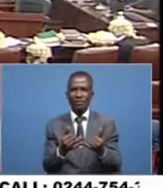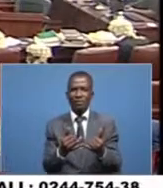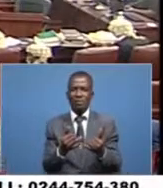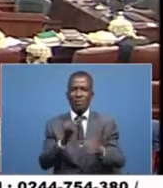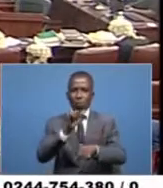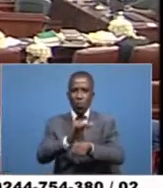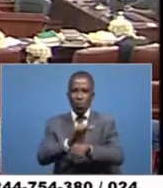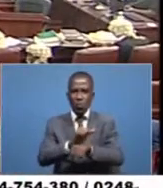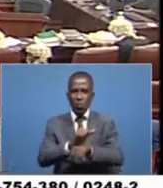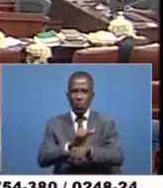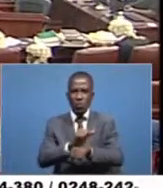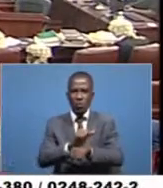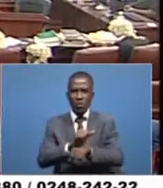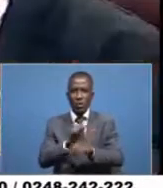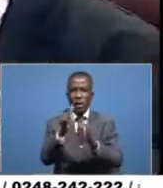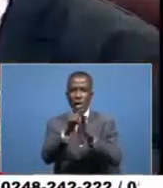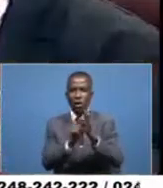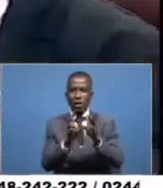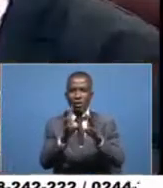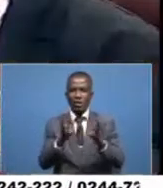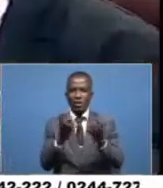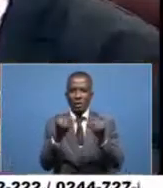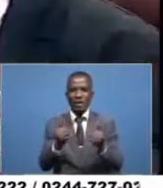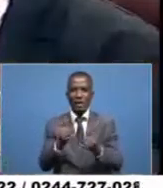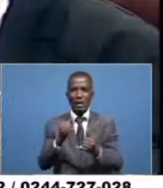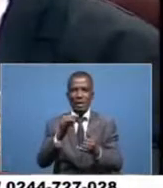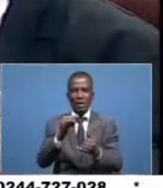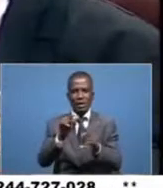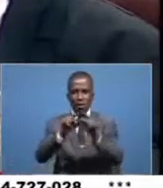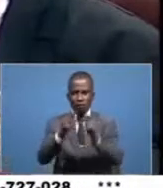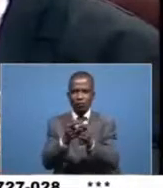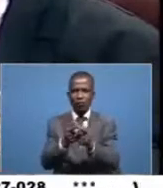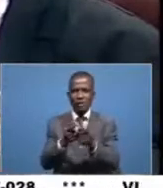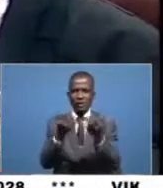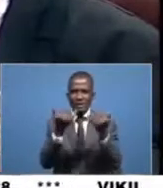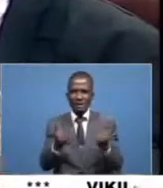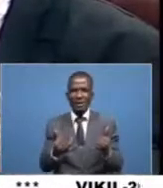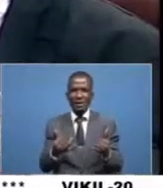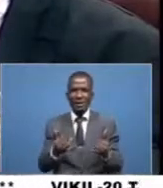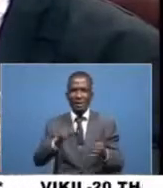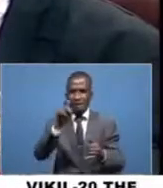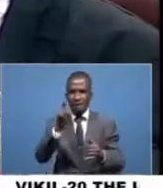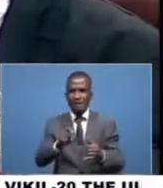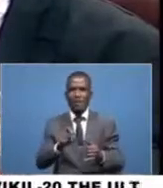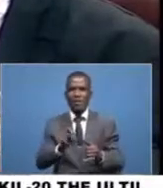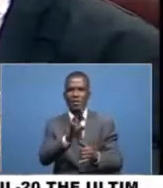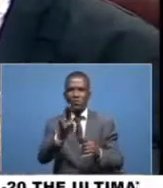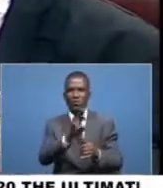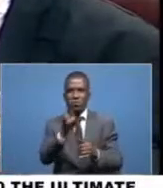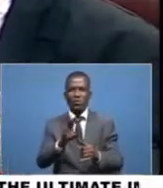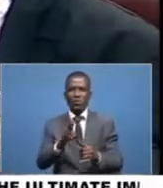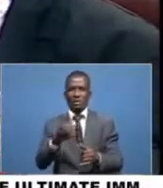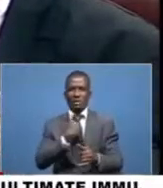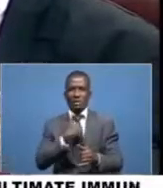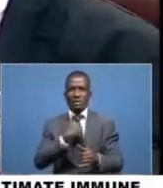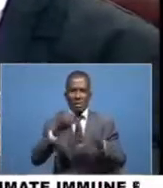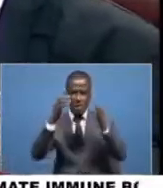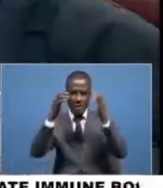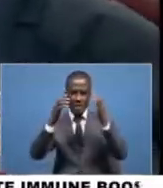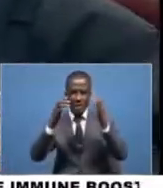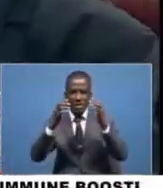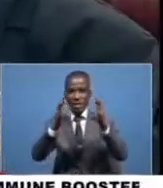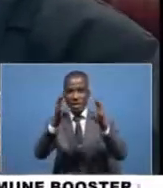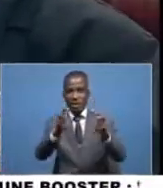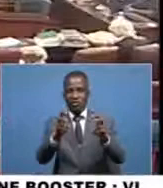home the legal proposition that the petitioner in an election dispute stands or falls on the strength of his or her own case and never on the